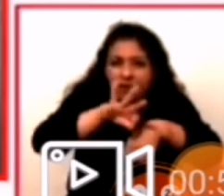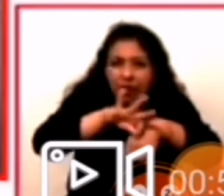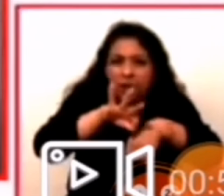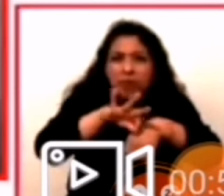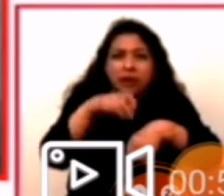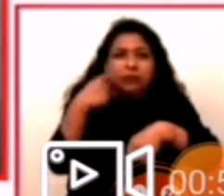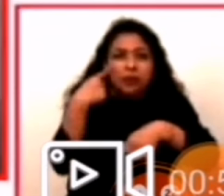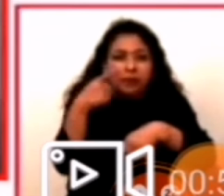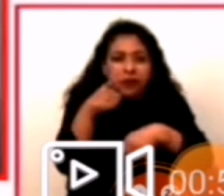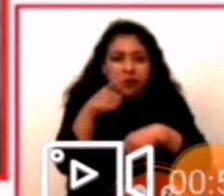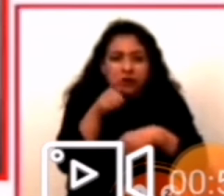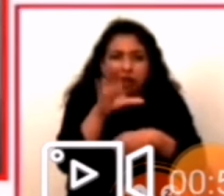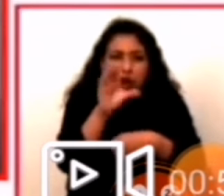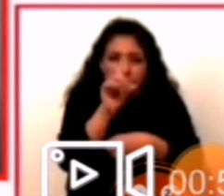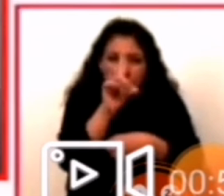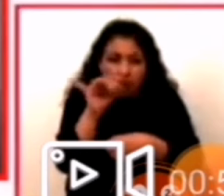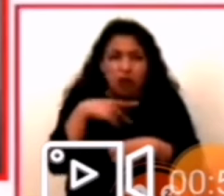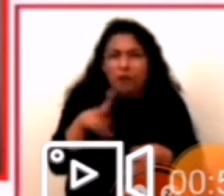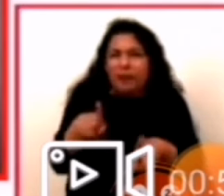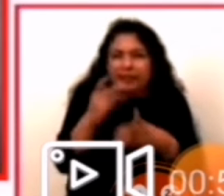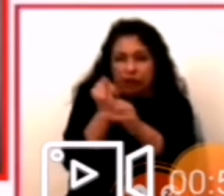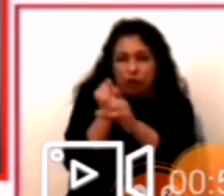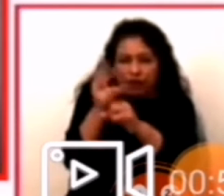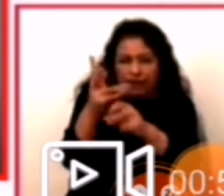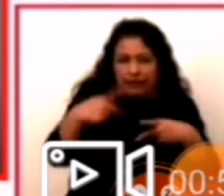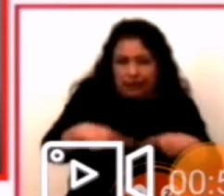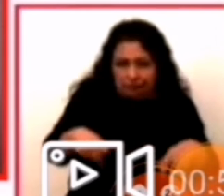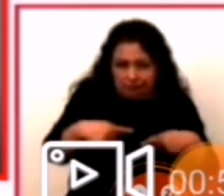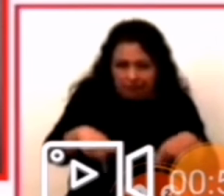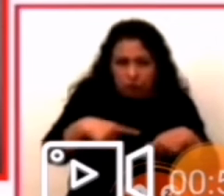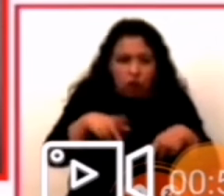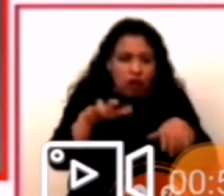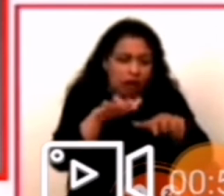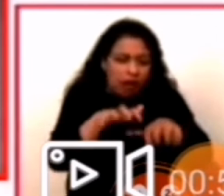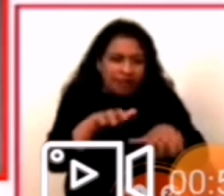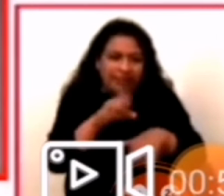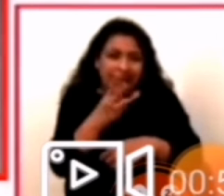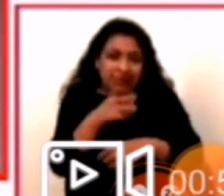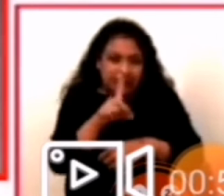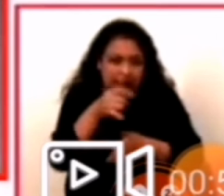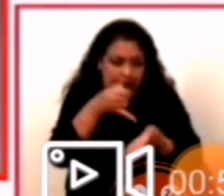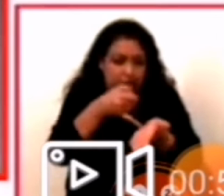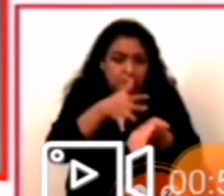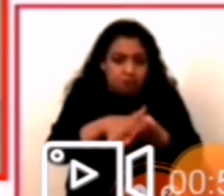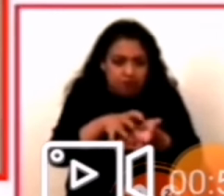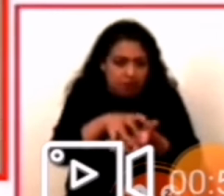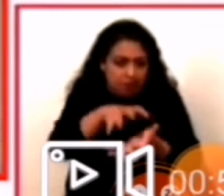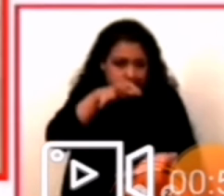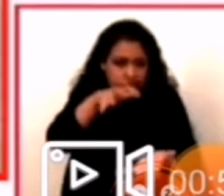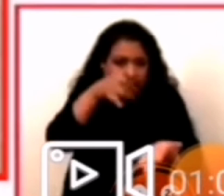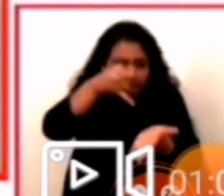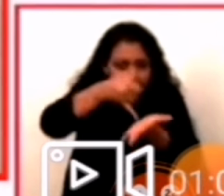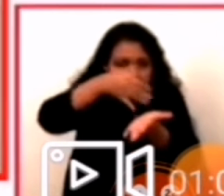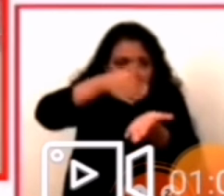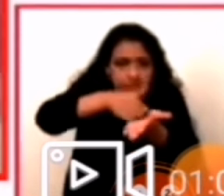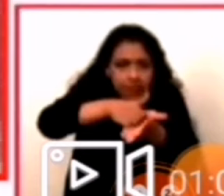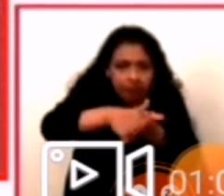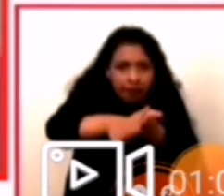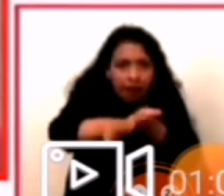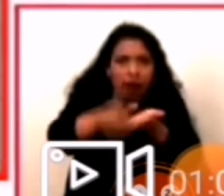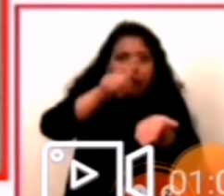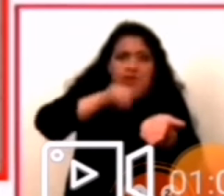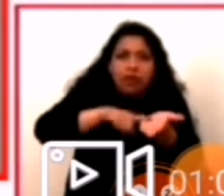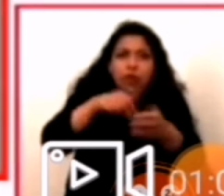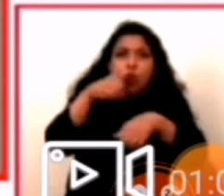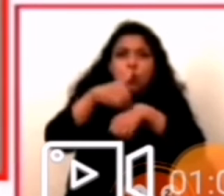cellular, or the internet, and then in your machine, either in your 3D printer or your computer, you're able to turn that code into